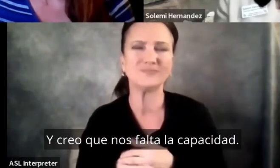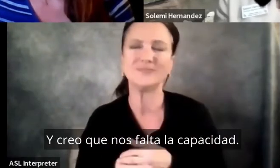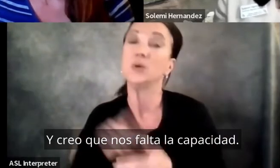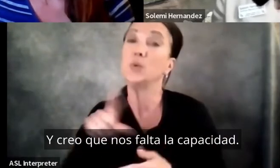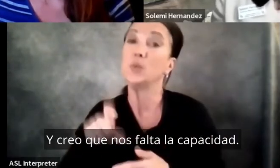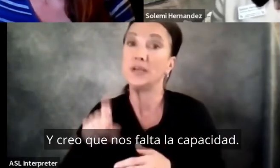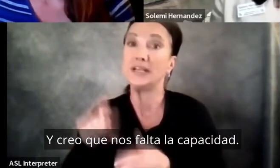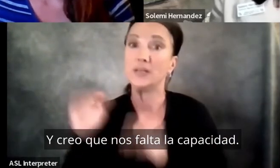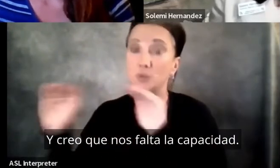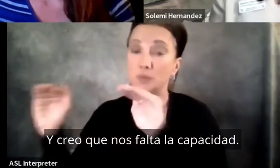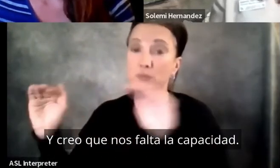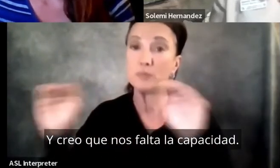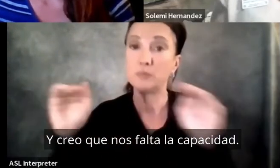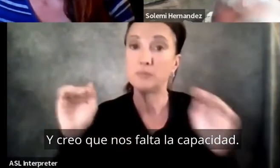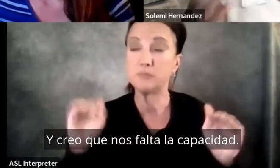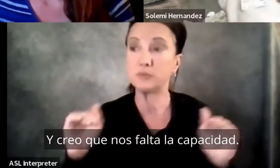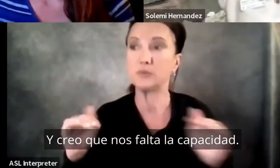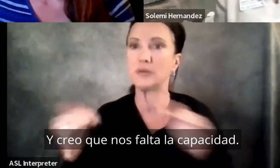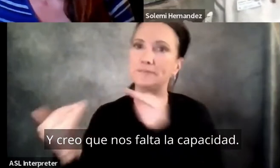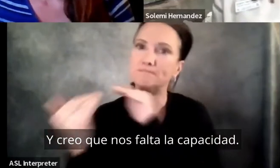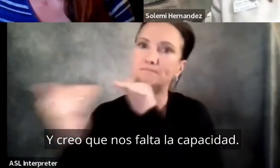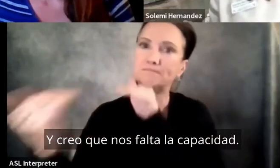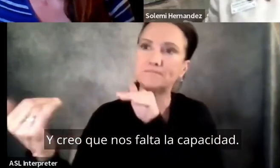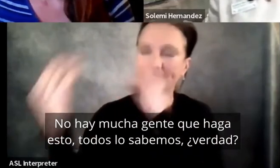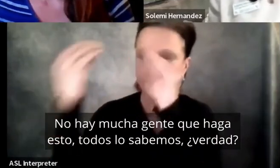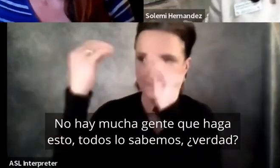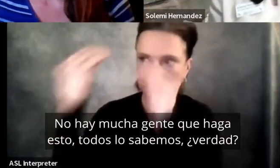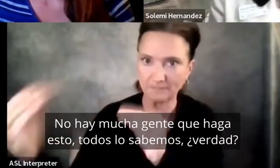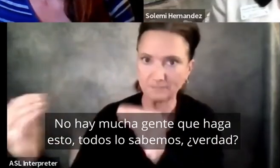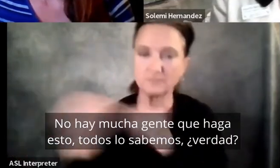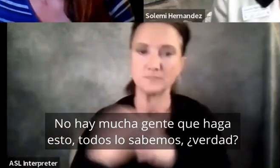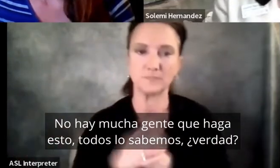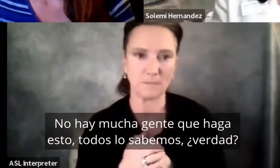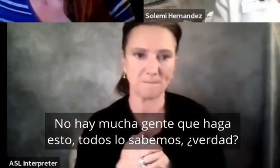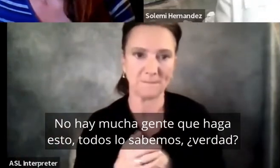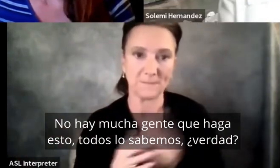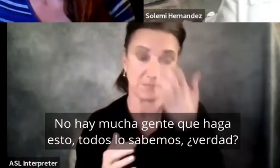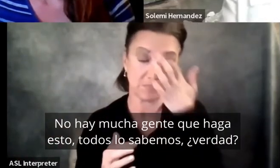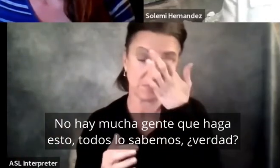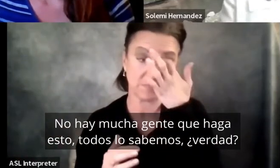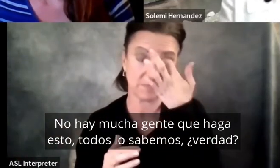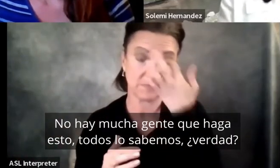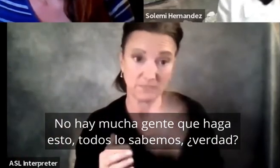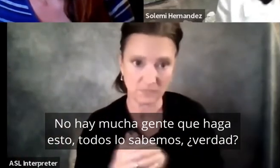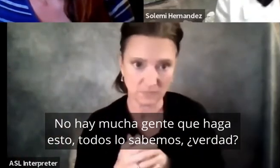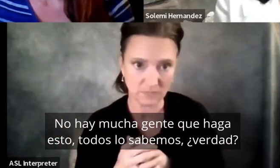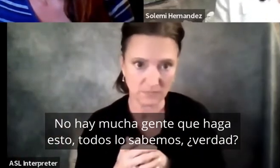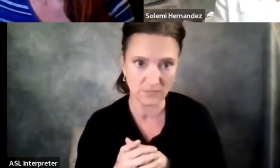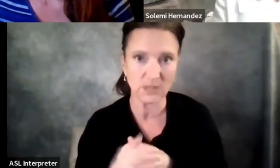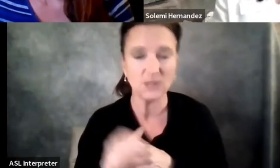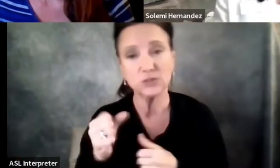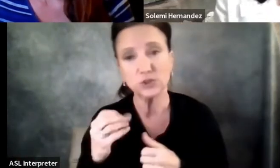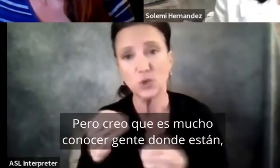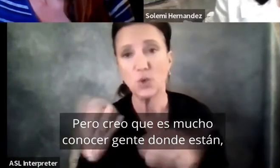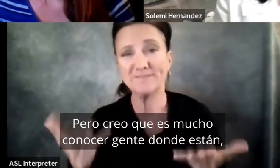are. And, you know, I think we lack of the capacity. There's not many people that do this. We all know it,